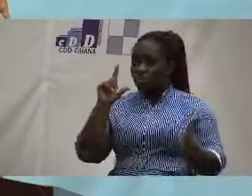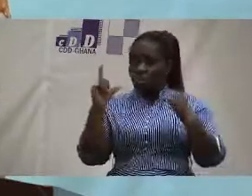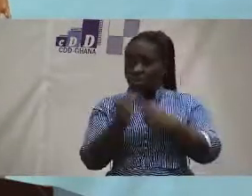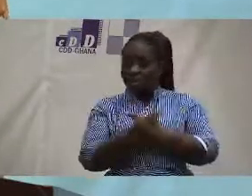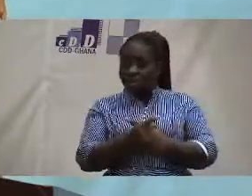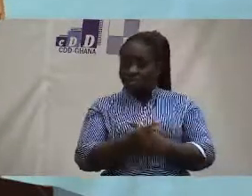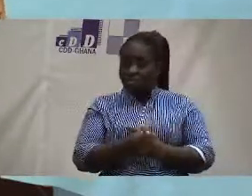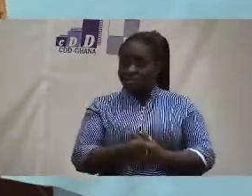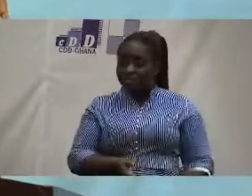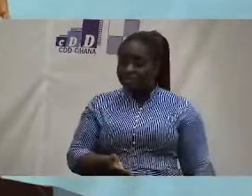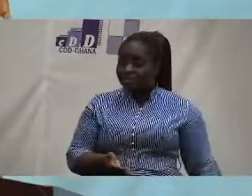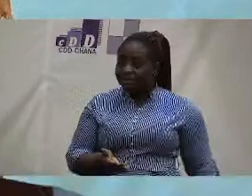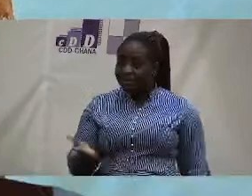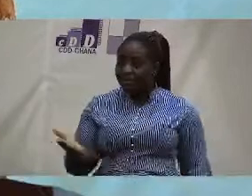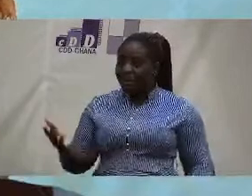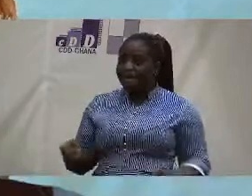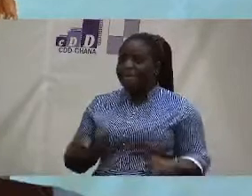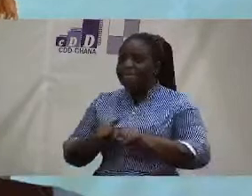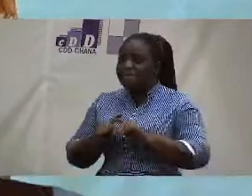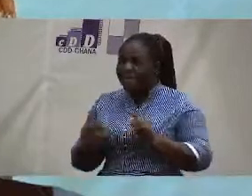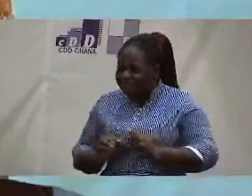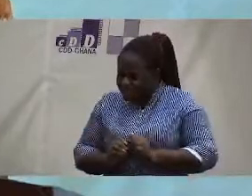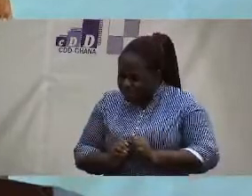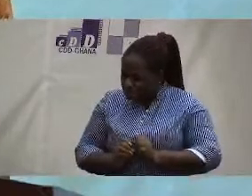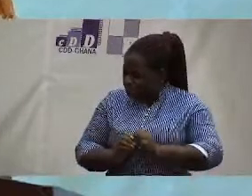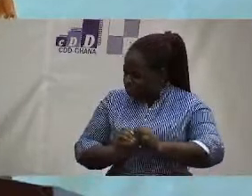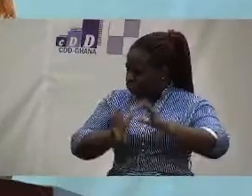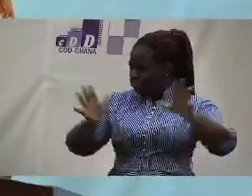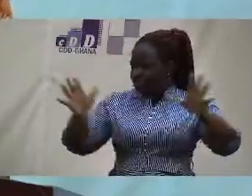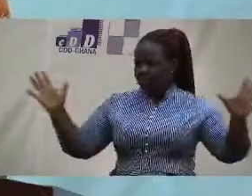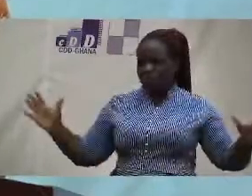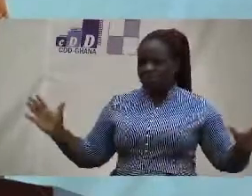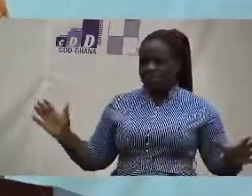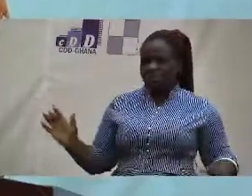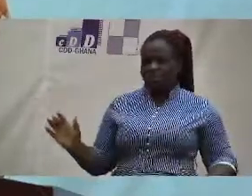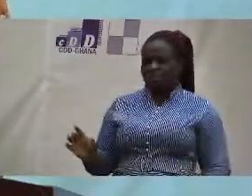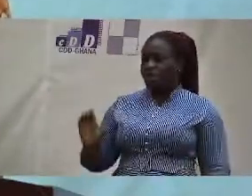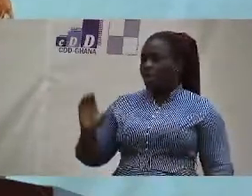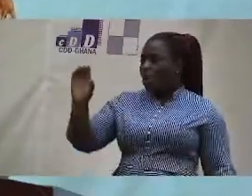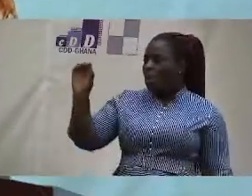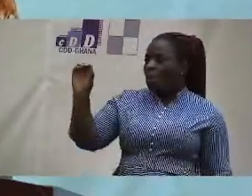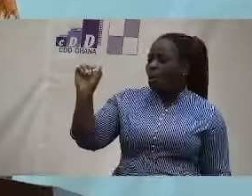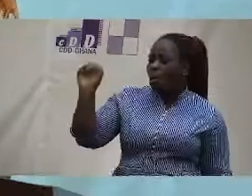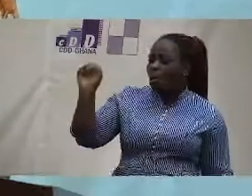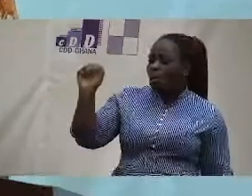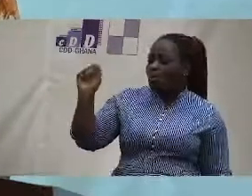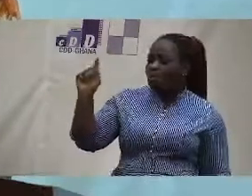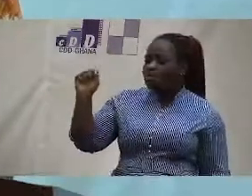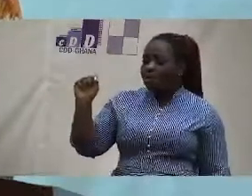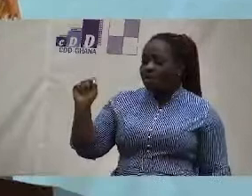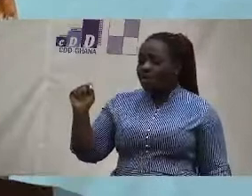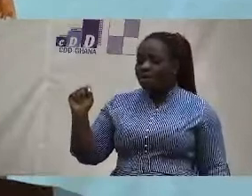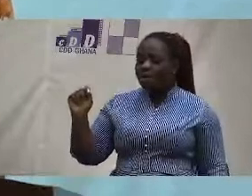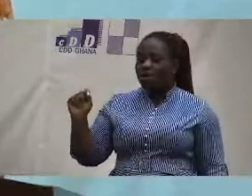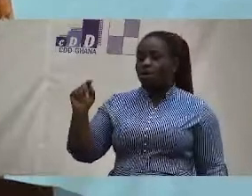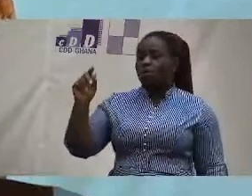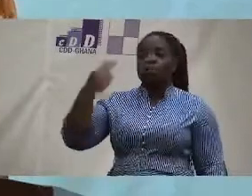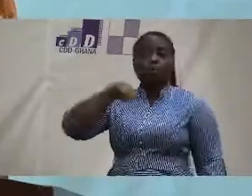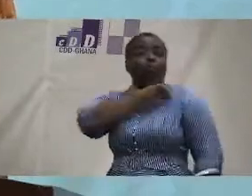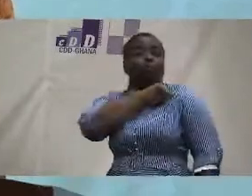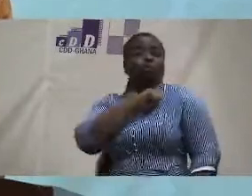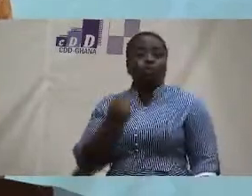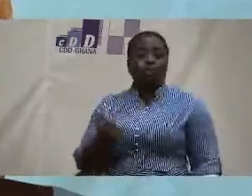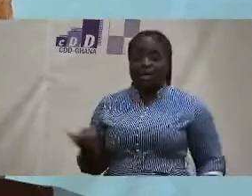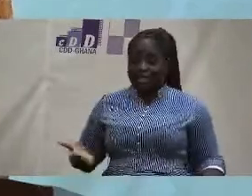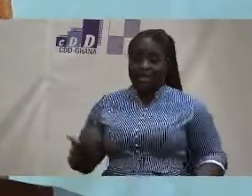the Sahel, but is fast spreading into coastal West Africa, such that Togo, Benin, and even our